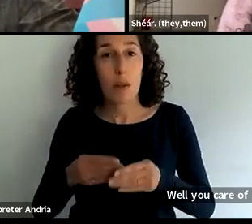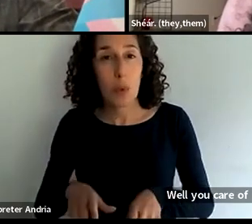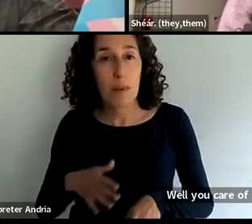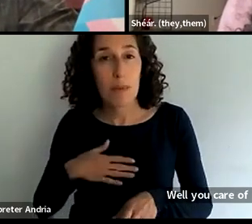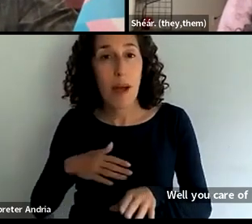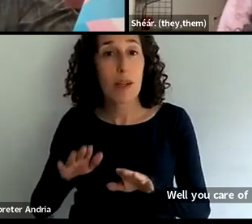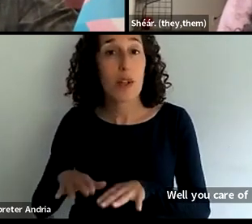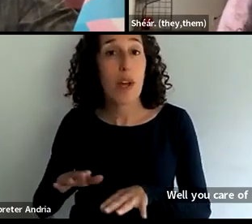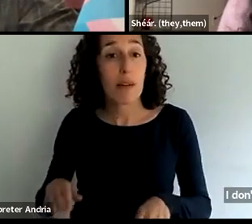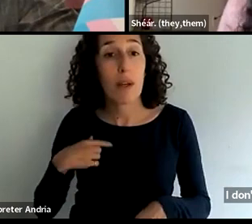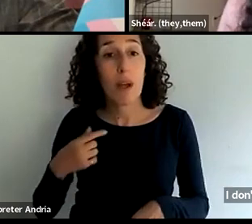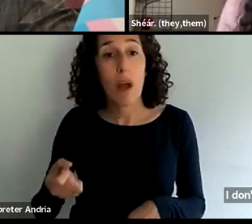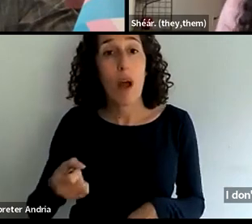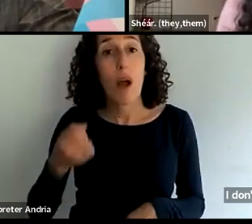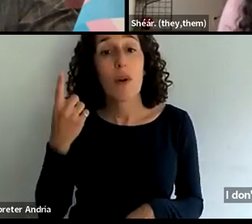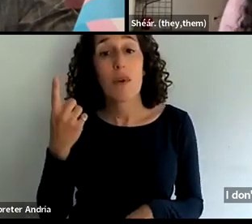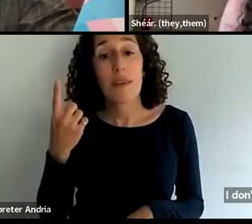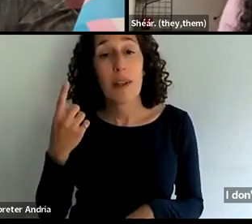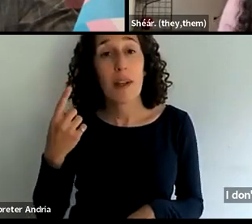we are still your child.